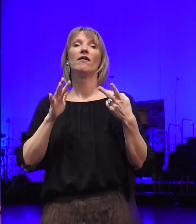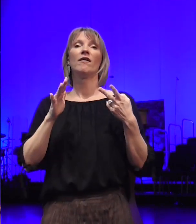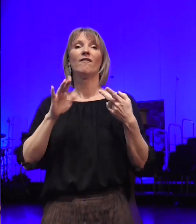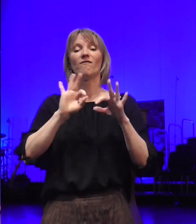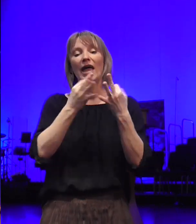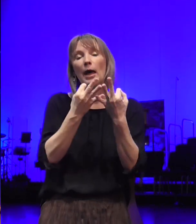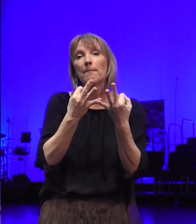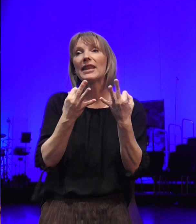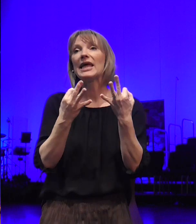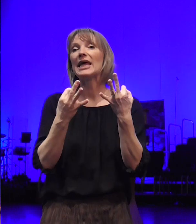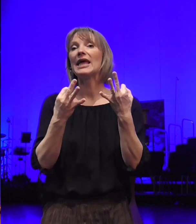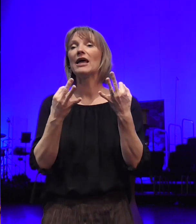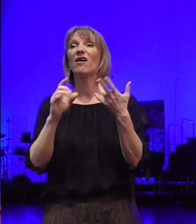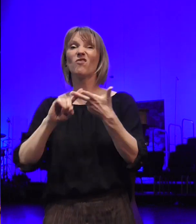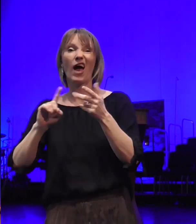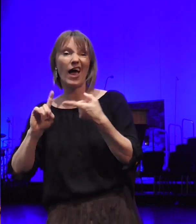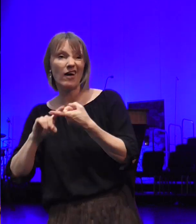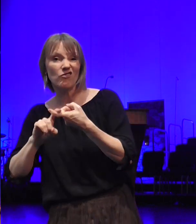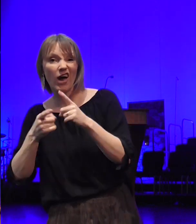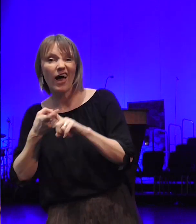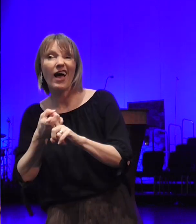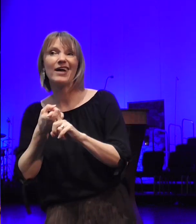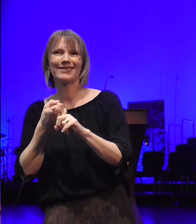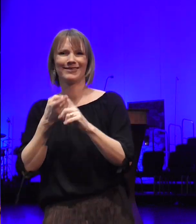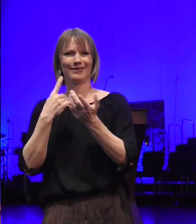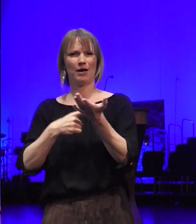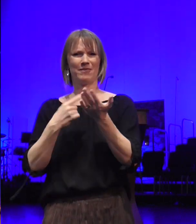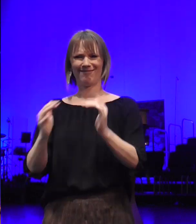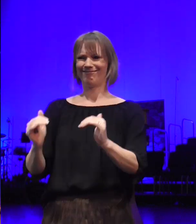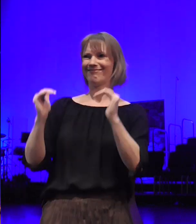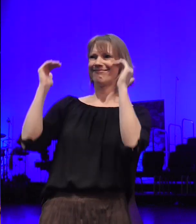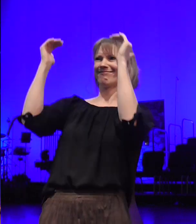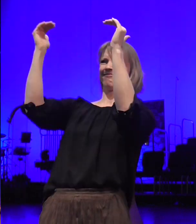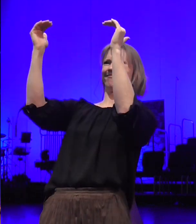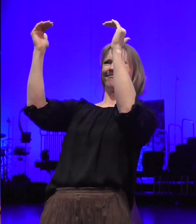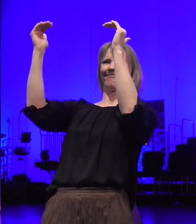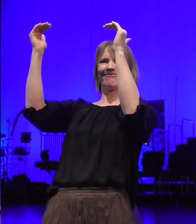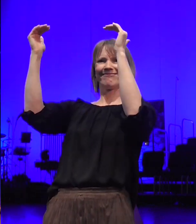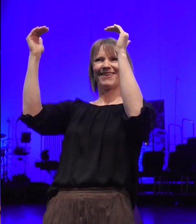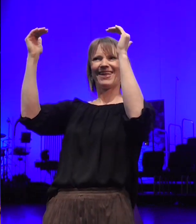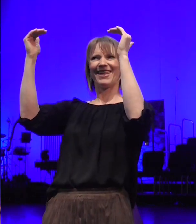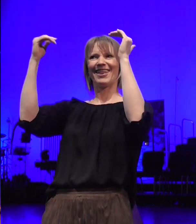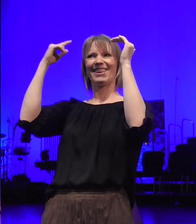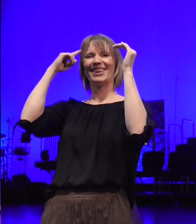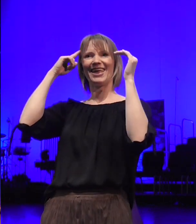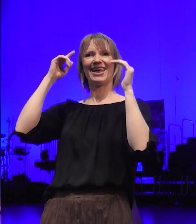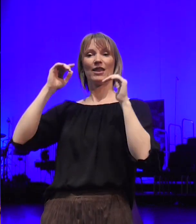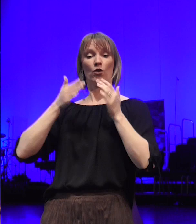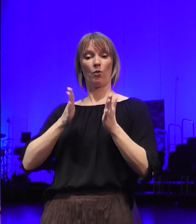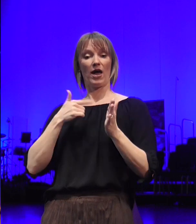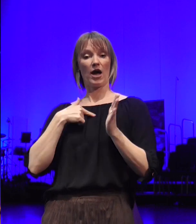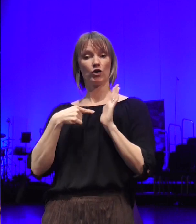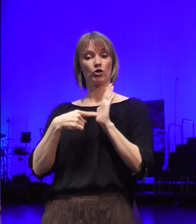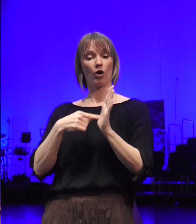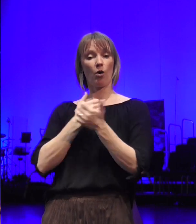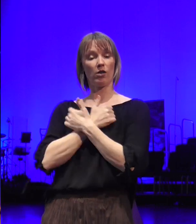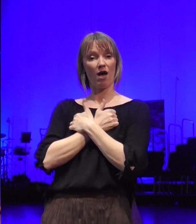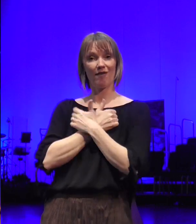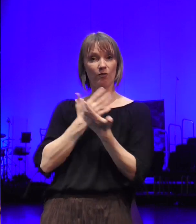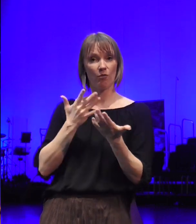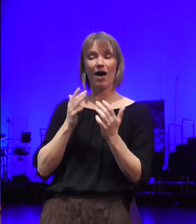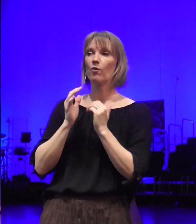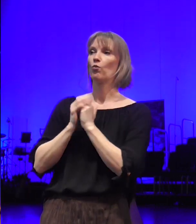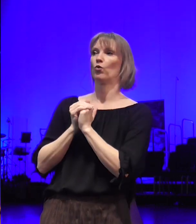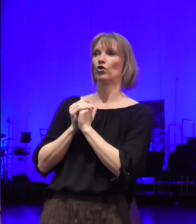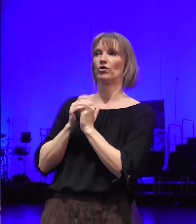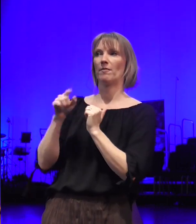our family and friends. We put people up on these pedestals and think that how I show my love is I worship them